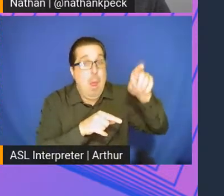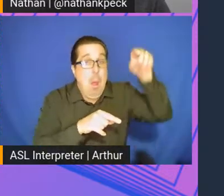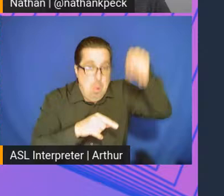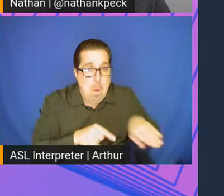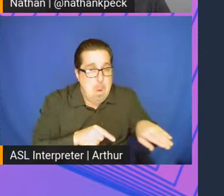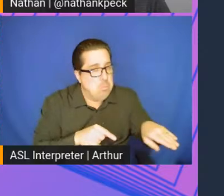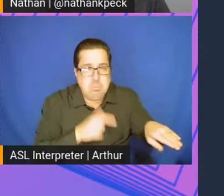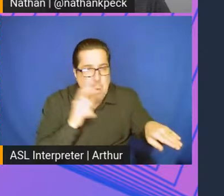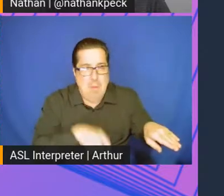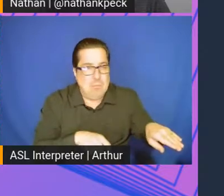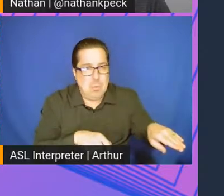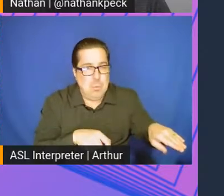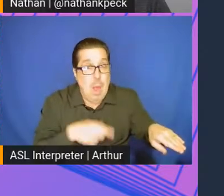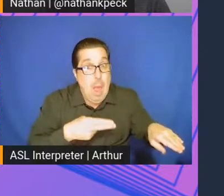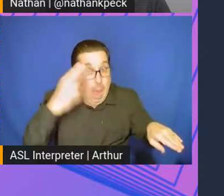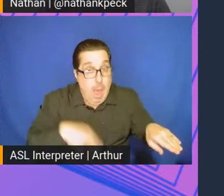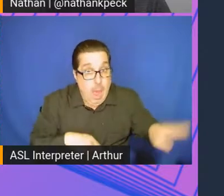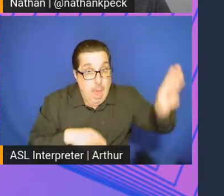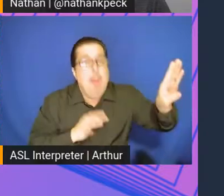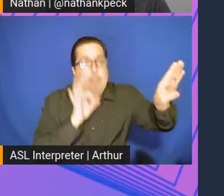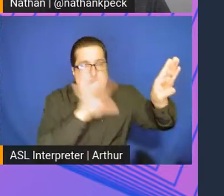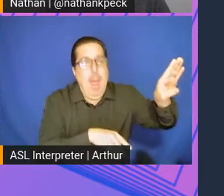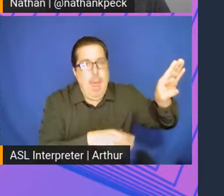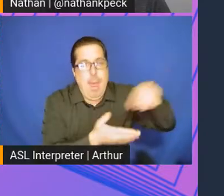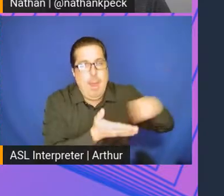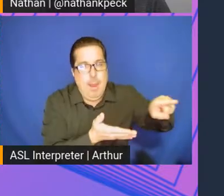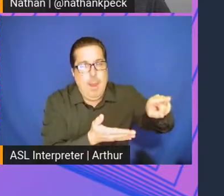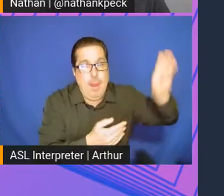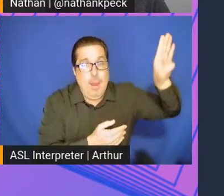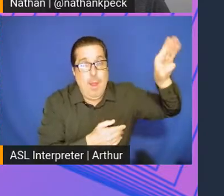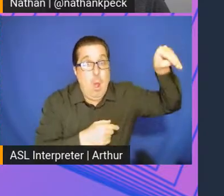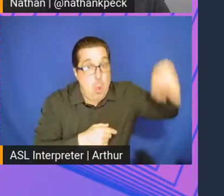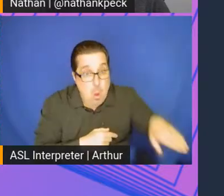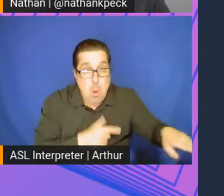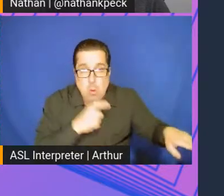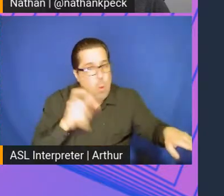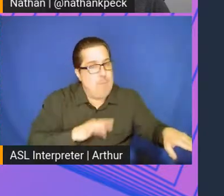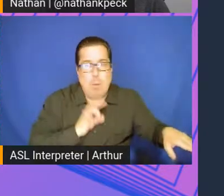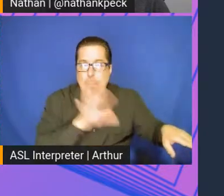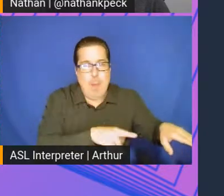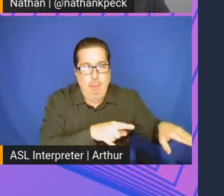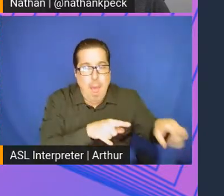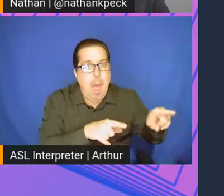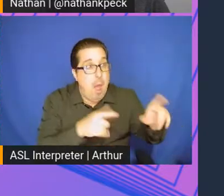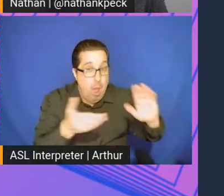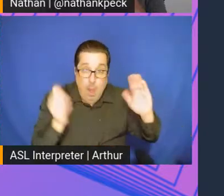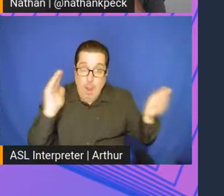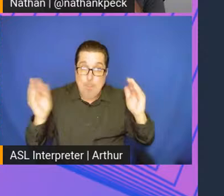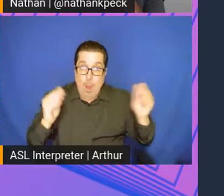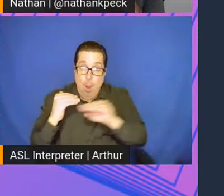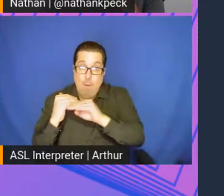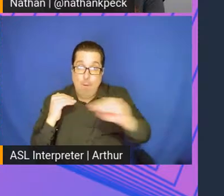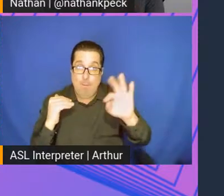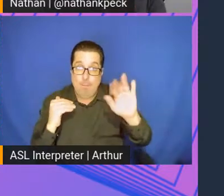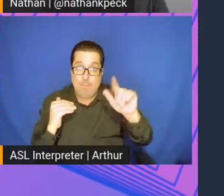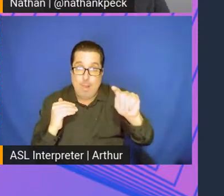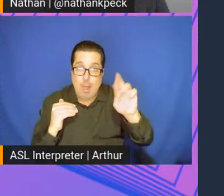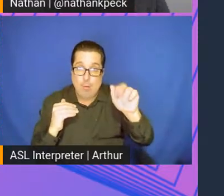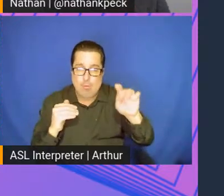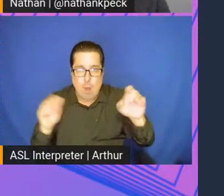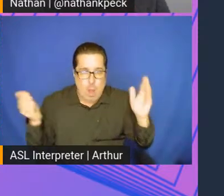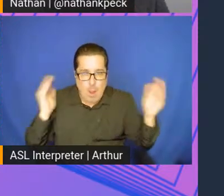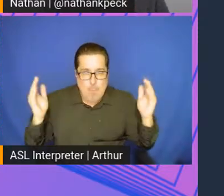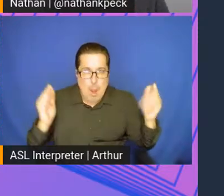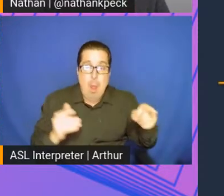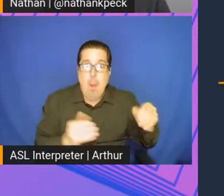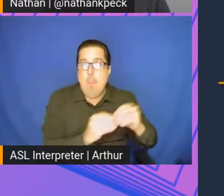Fargate because I know that this container can handle a couple hundred requests per second, no problem. There are